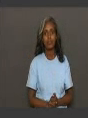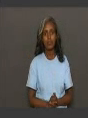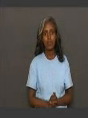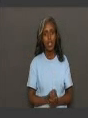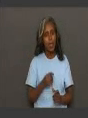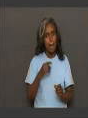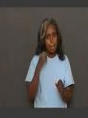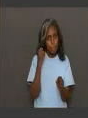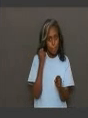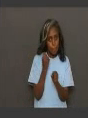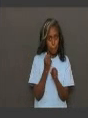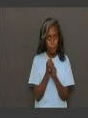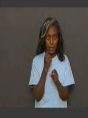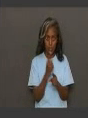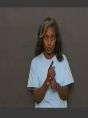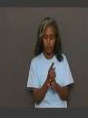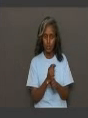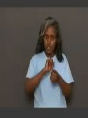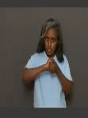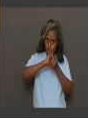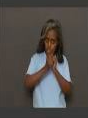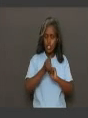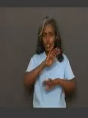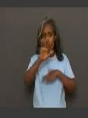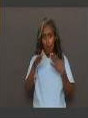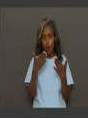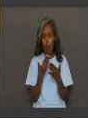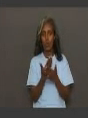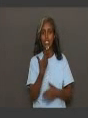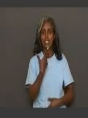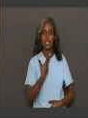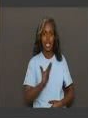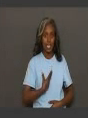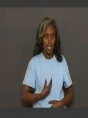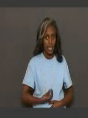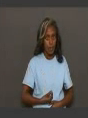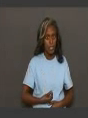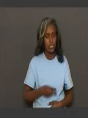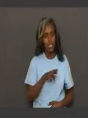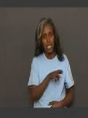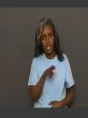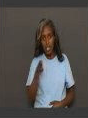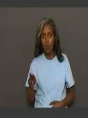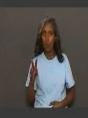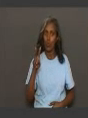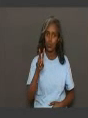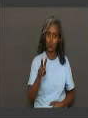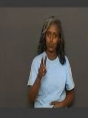Make sure that you change all the elements in row 2.